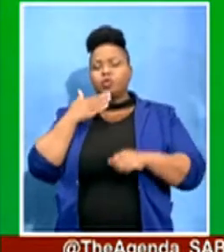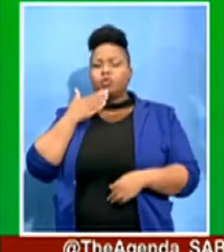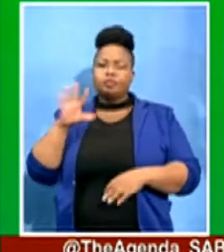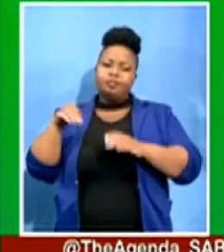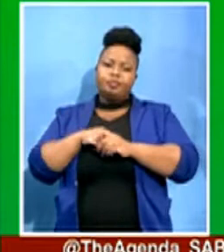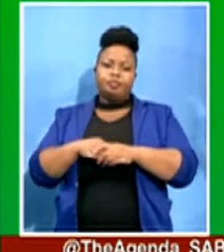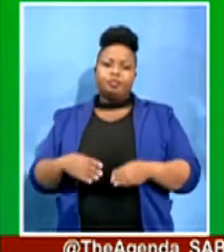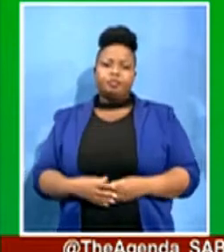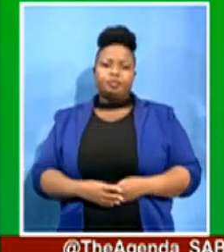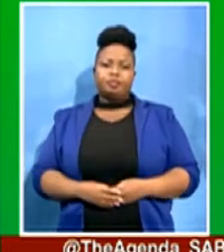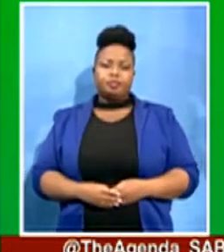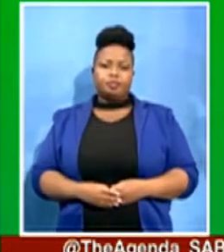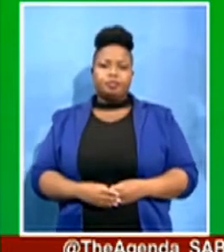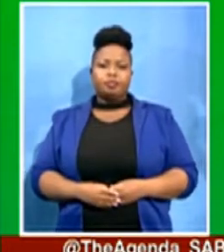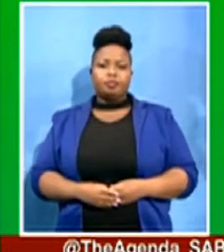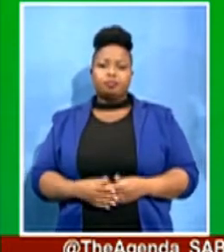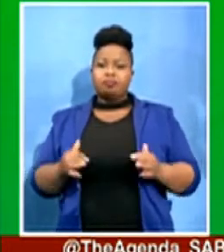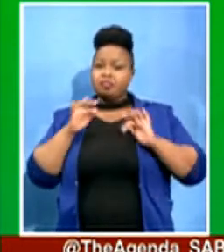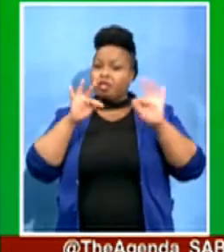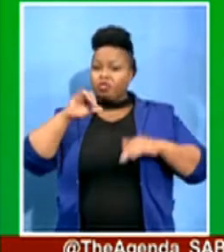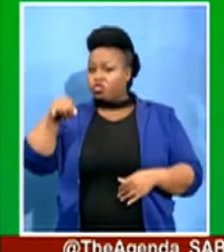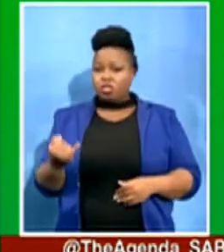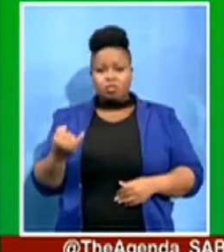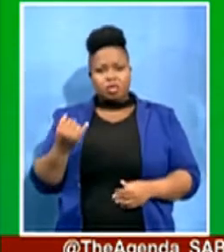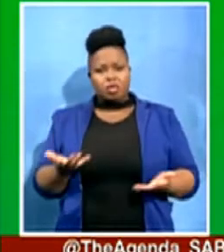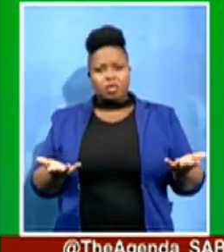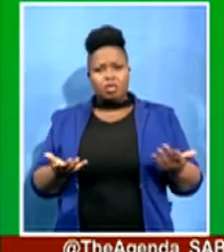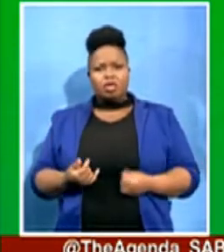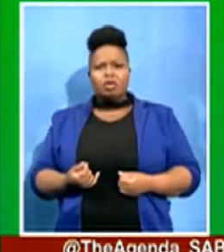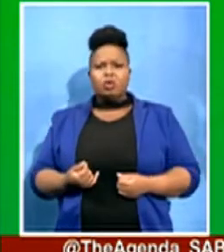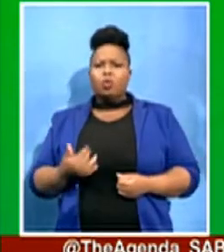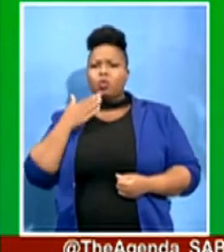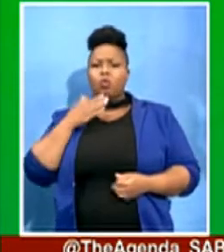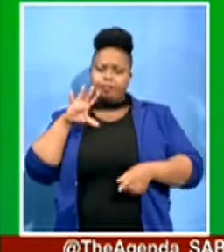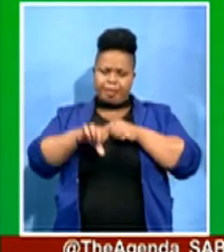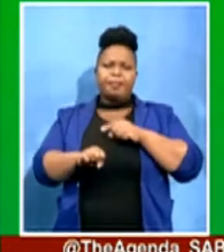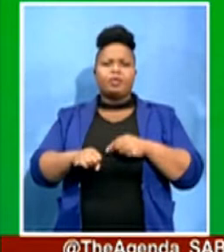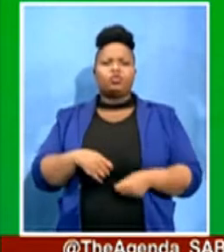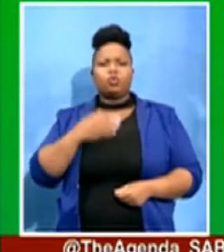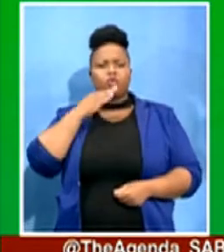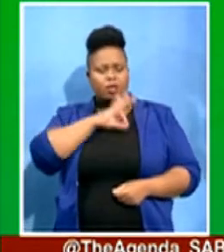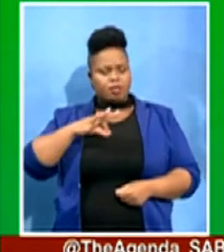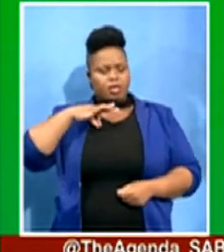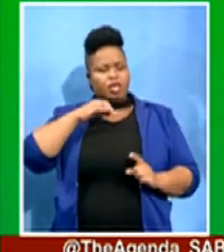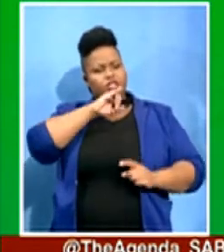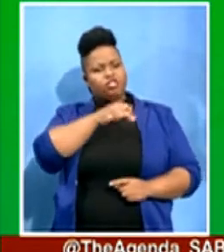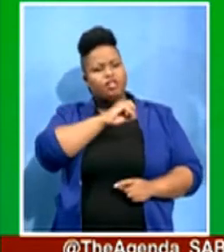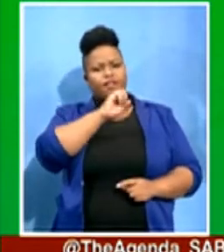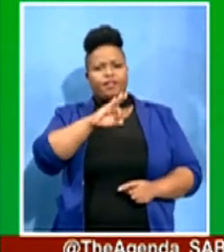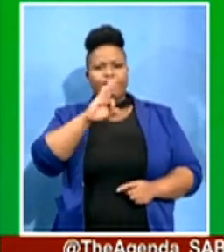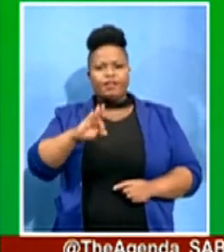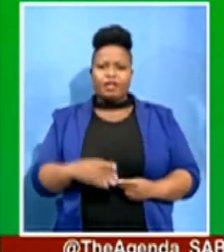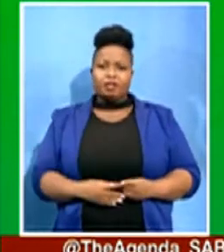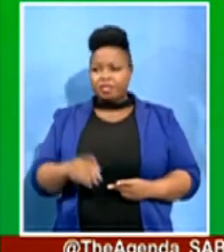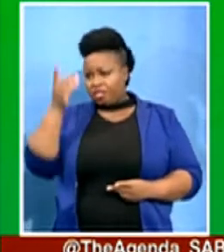of Johannesburg got Mayor Jeff Maku. That is how the people of Ethekwini got Zandile Gumede. That is